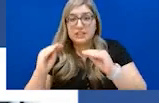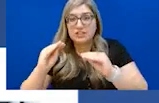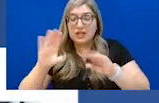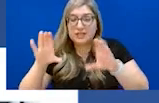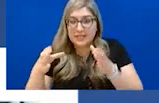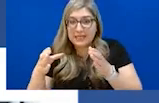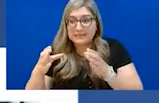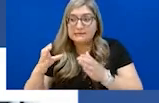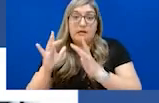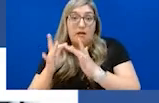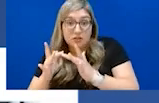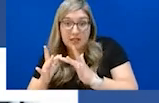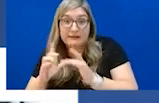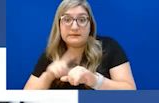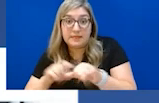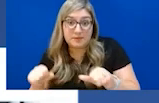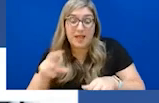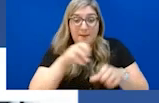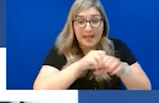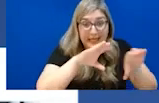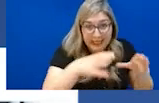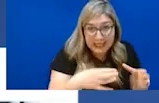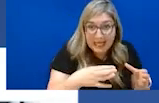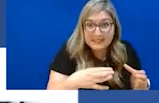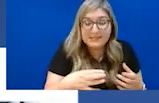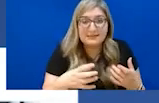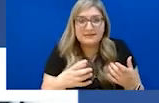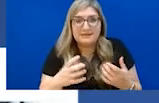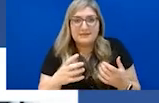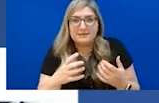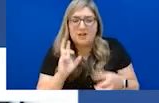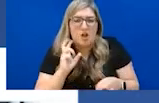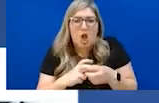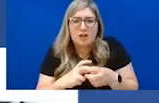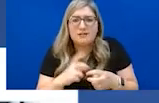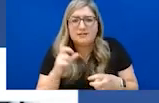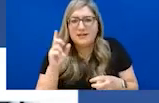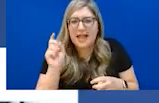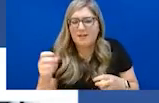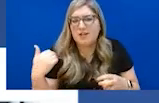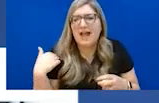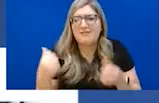So tough. No questions? No questions? Yes. All righty.